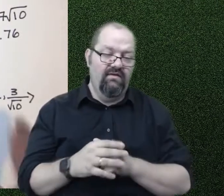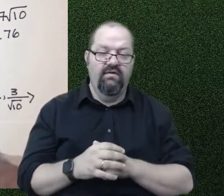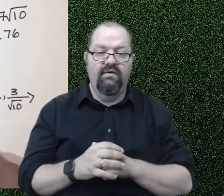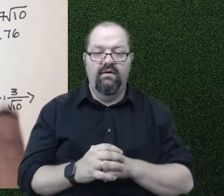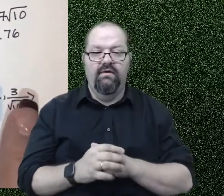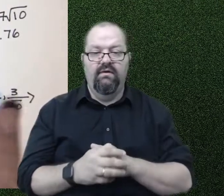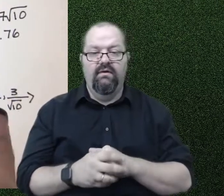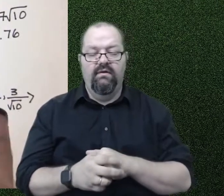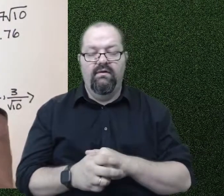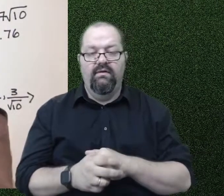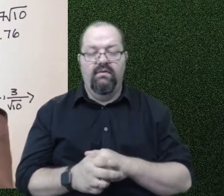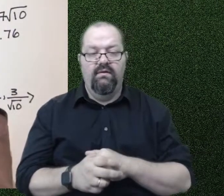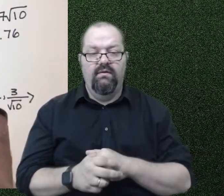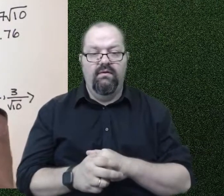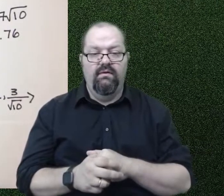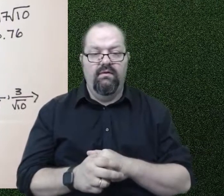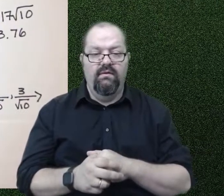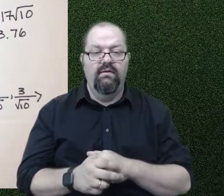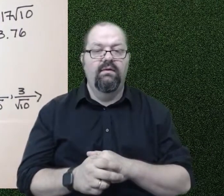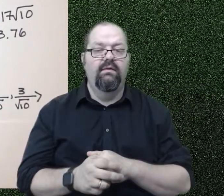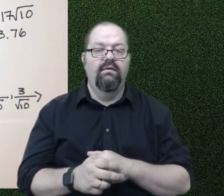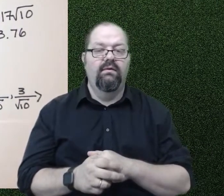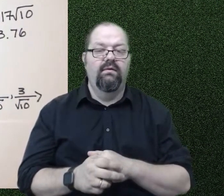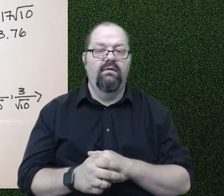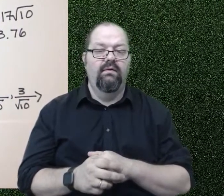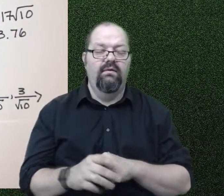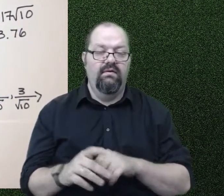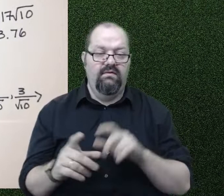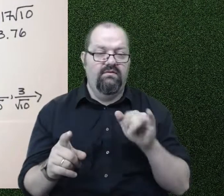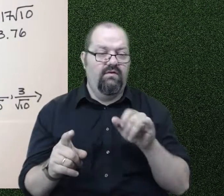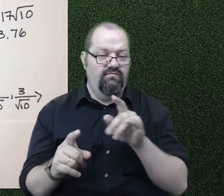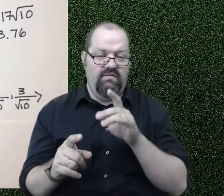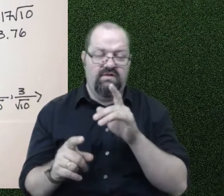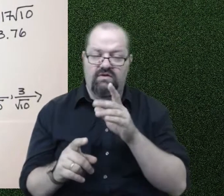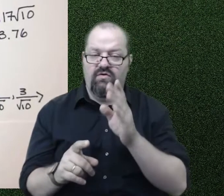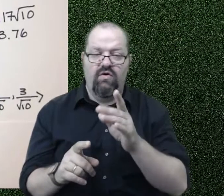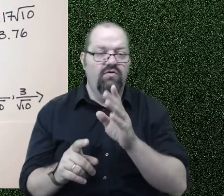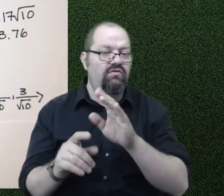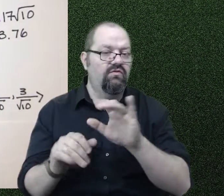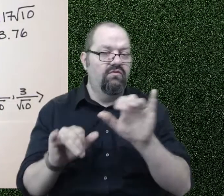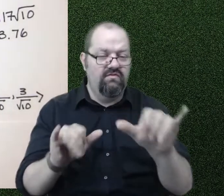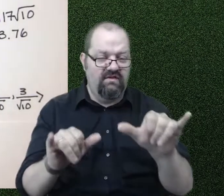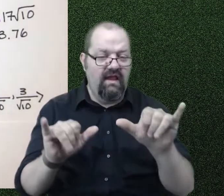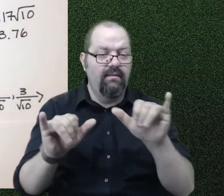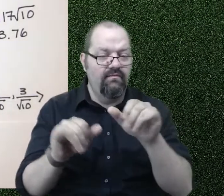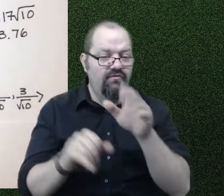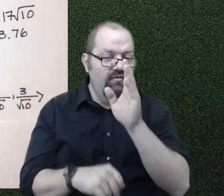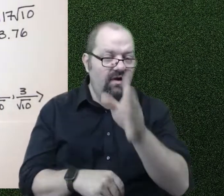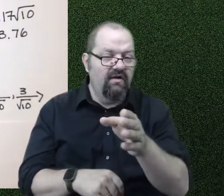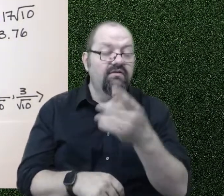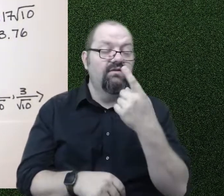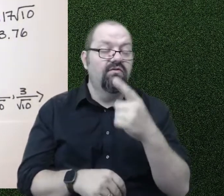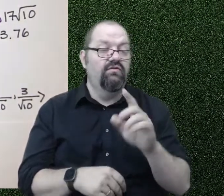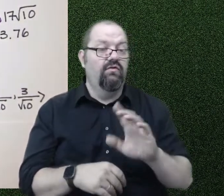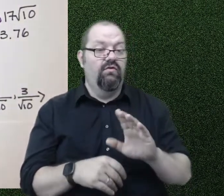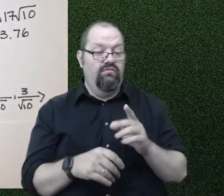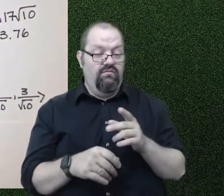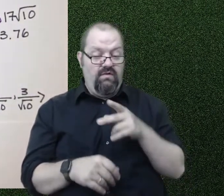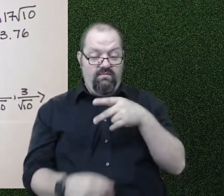1. So that is definitely a unit vector, and it points in this direction. And again, we're seeing this a lot in